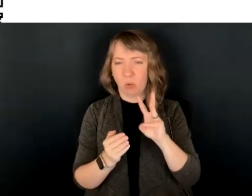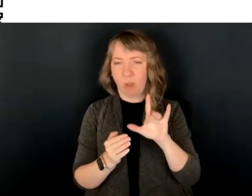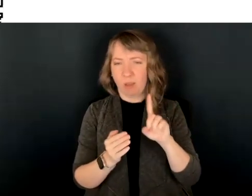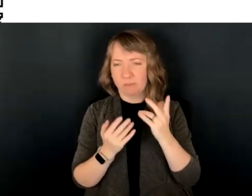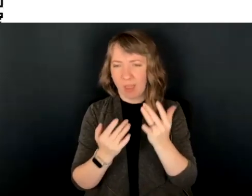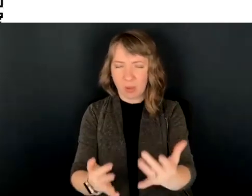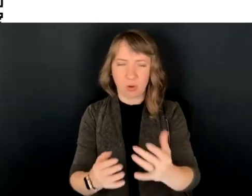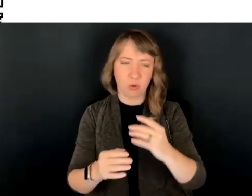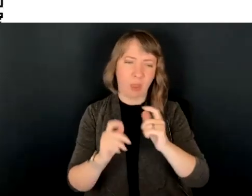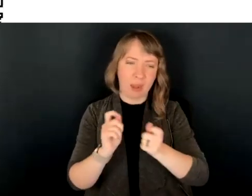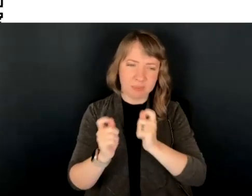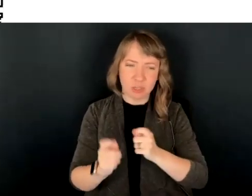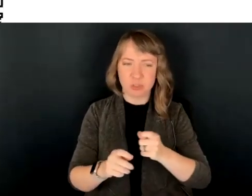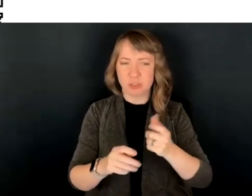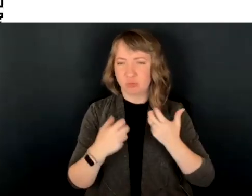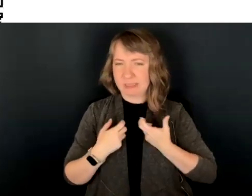with other members,